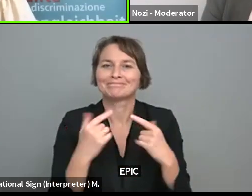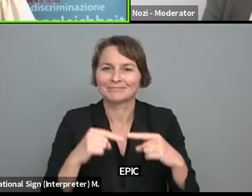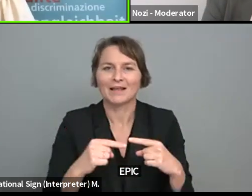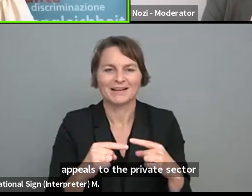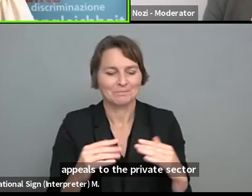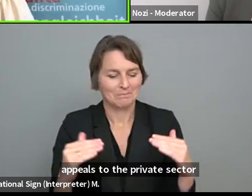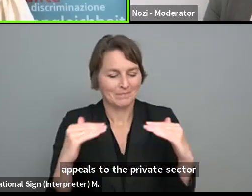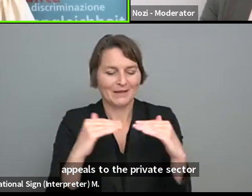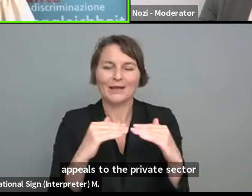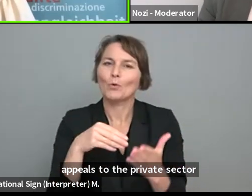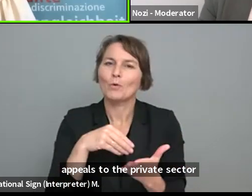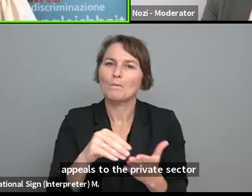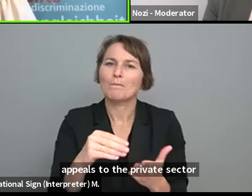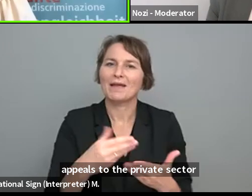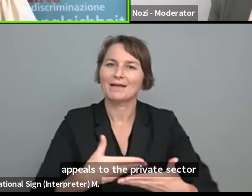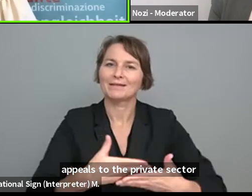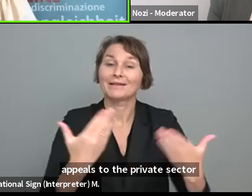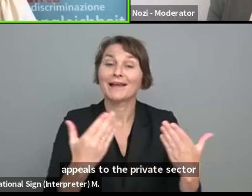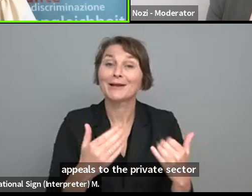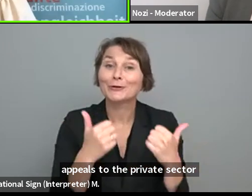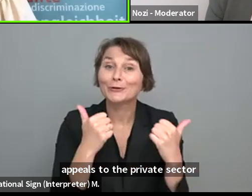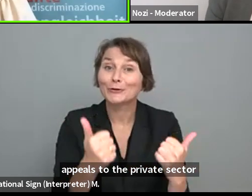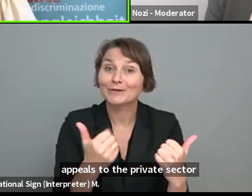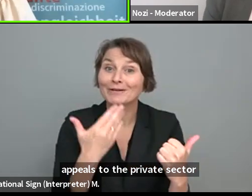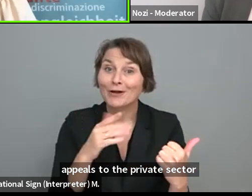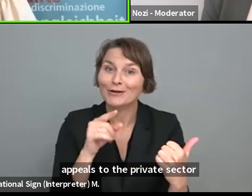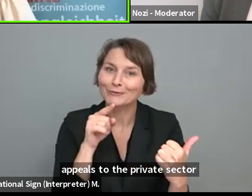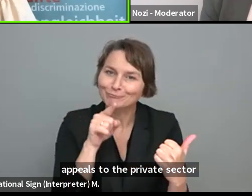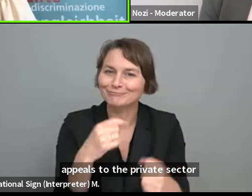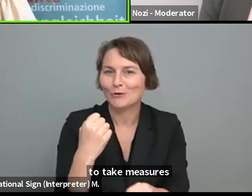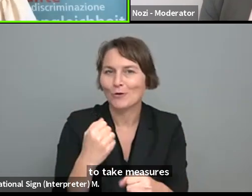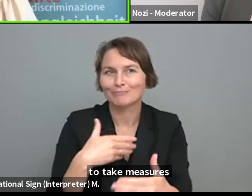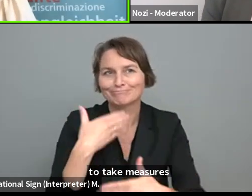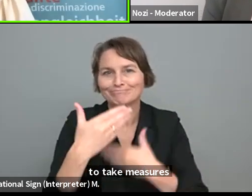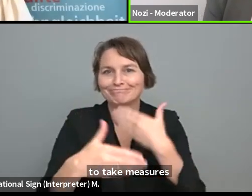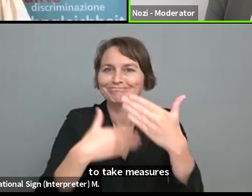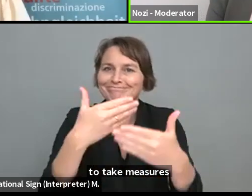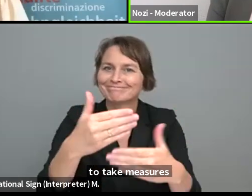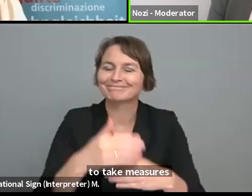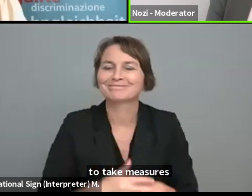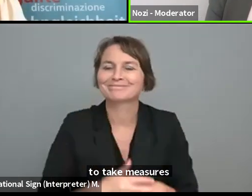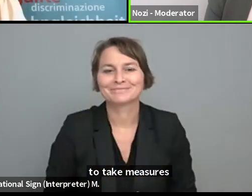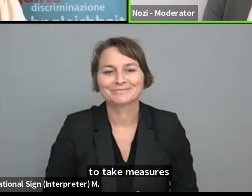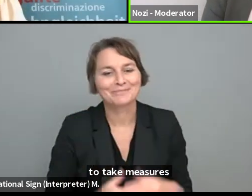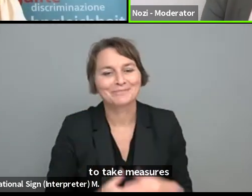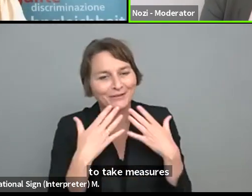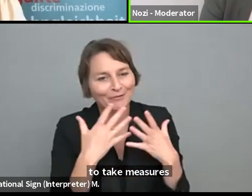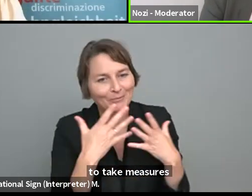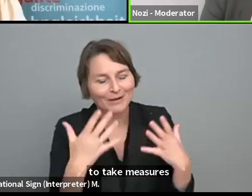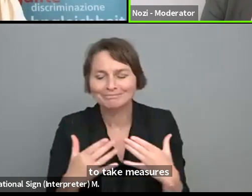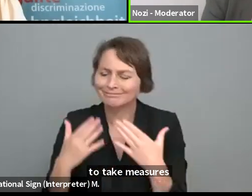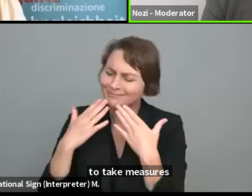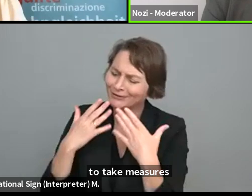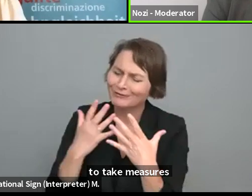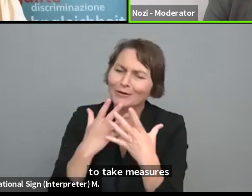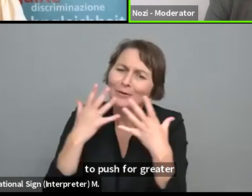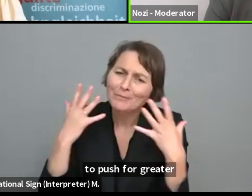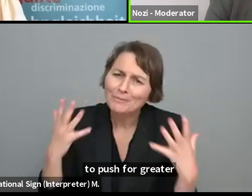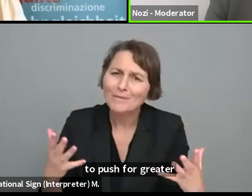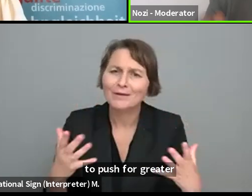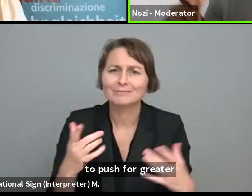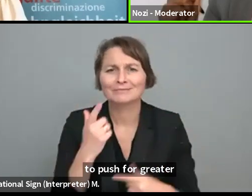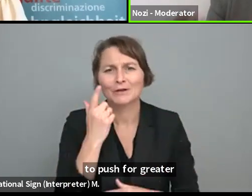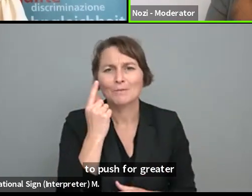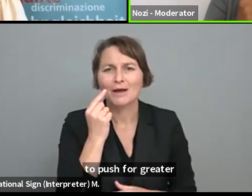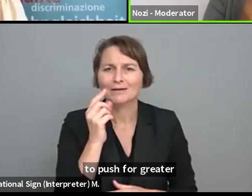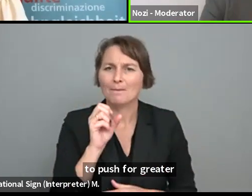success in your engagement. Thank you very much. A very big thank you from you, Madame Sylvie Gurría,